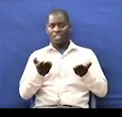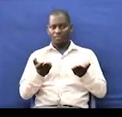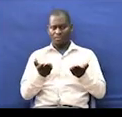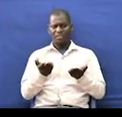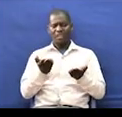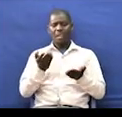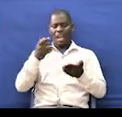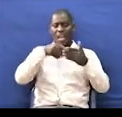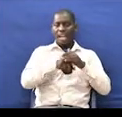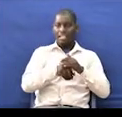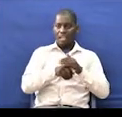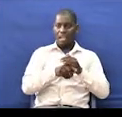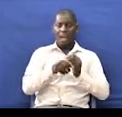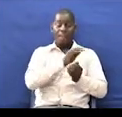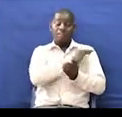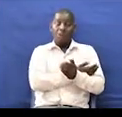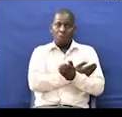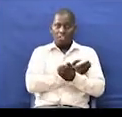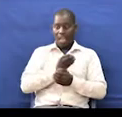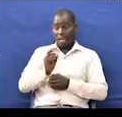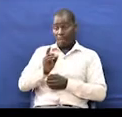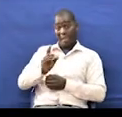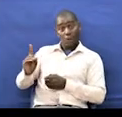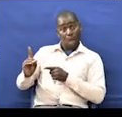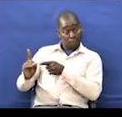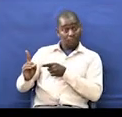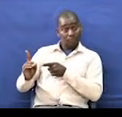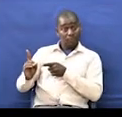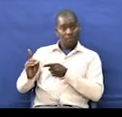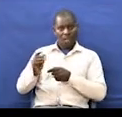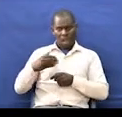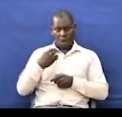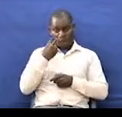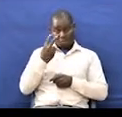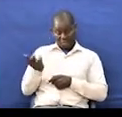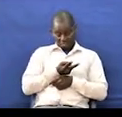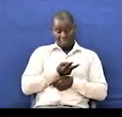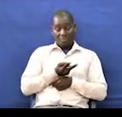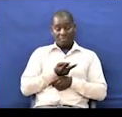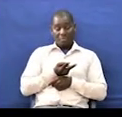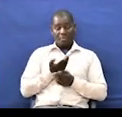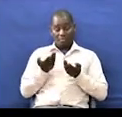perpendicular distance. They are in what manner? So as you see here, we have